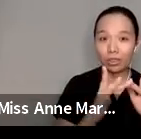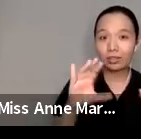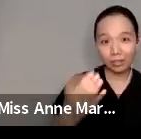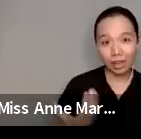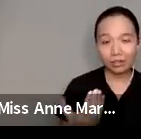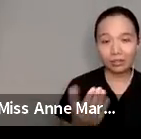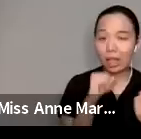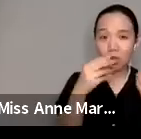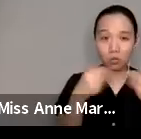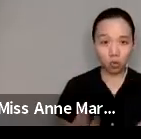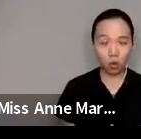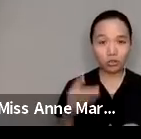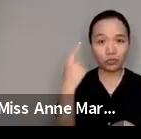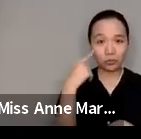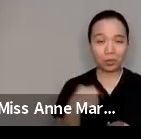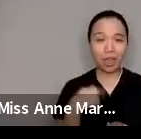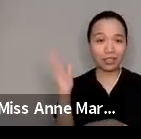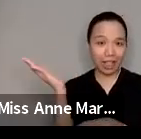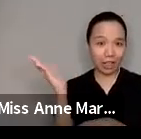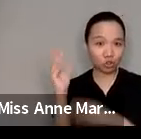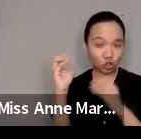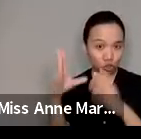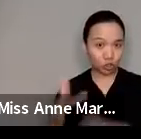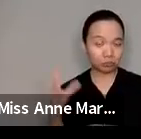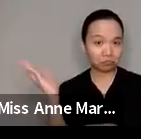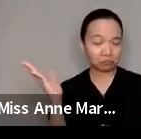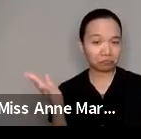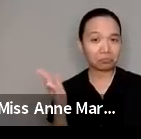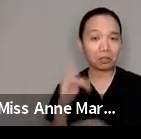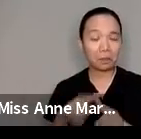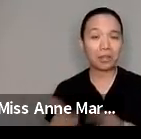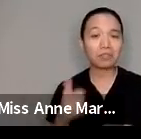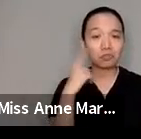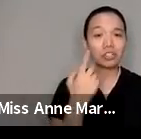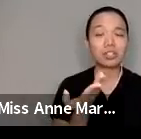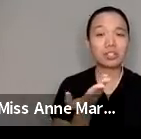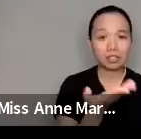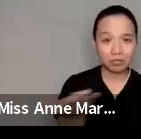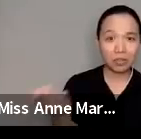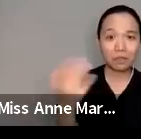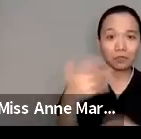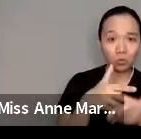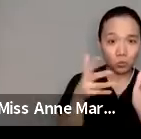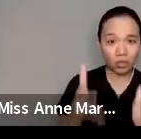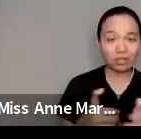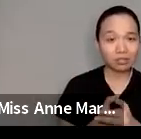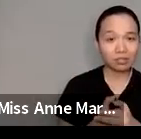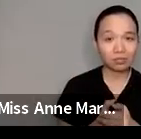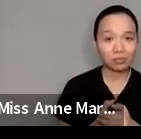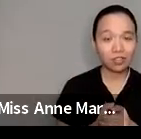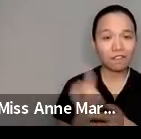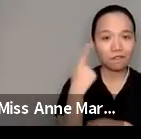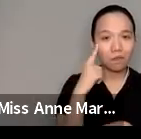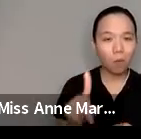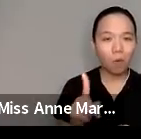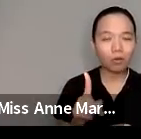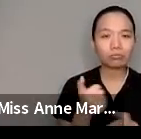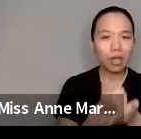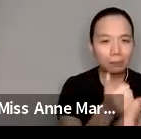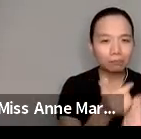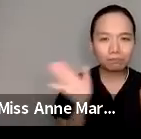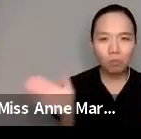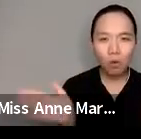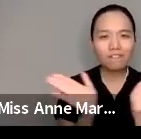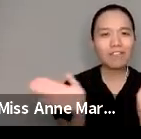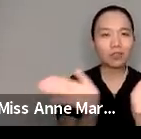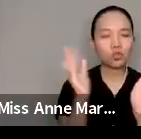me as their lecturer, but a loss for themselves alone as students. For the reinforcement and motivation, I